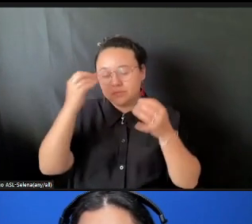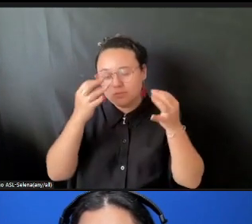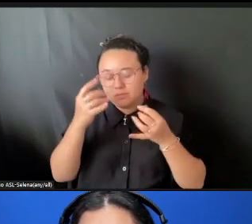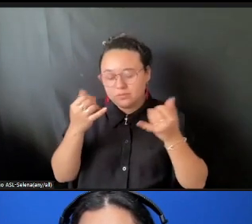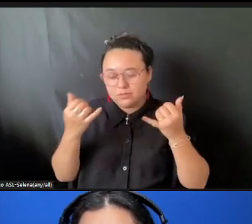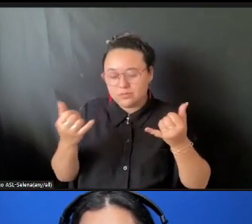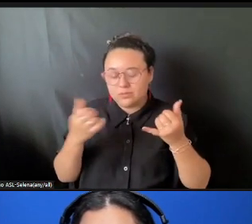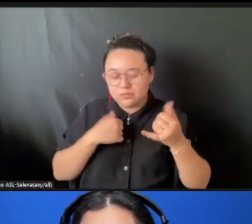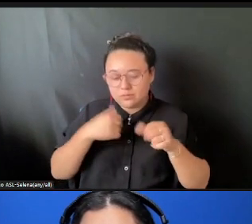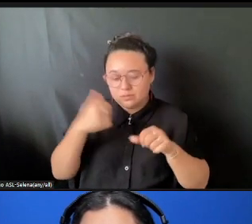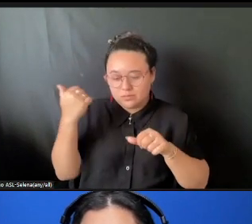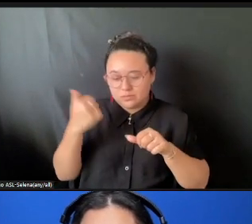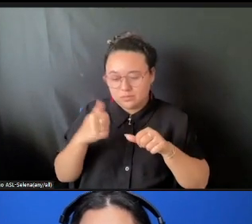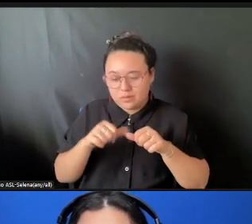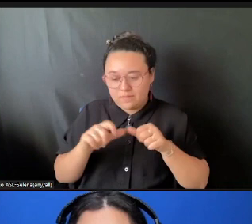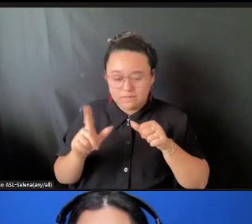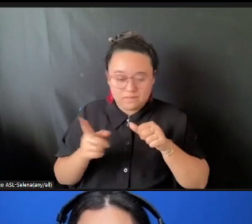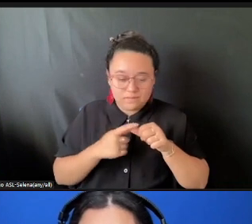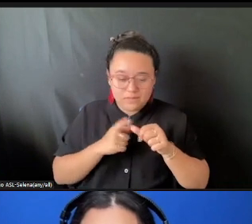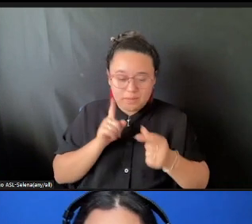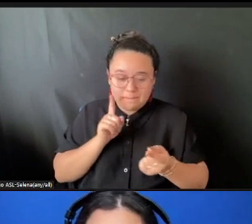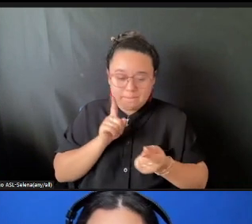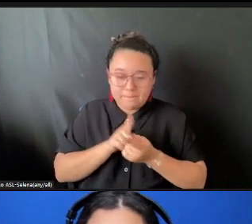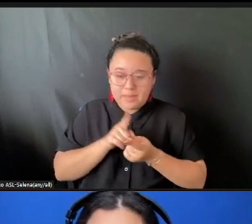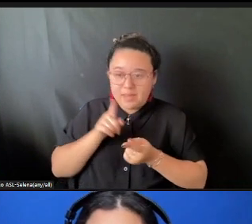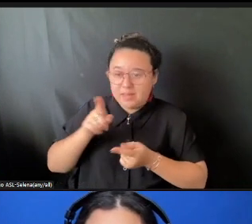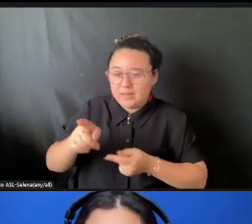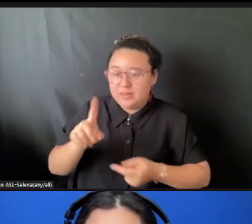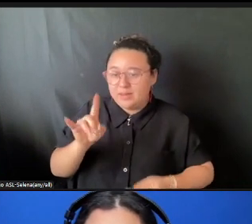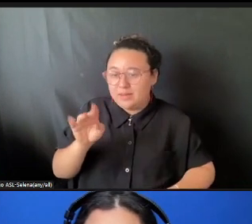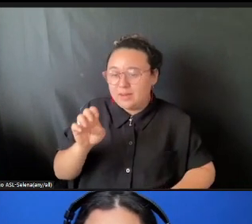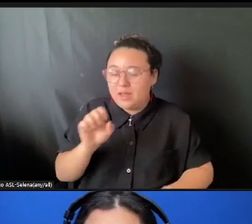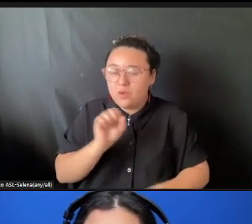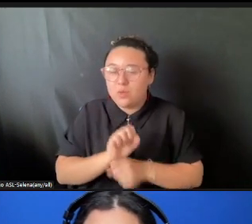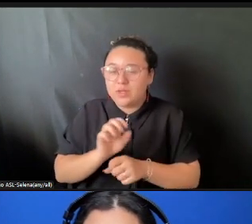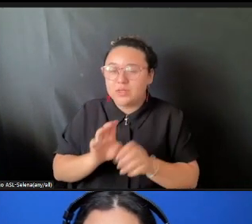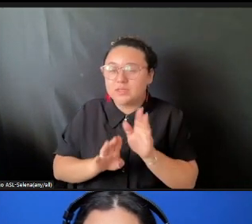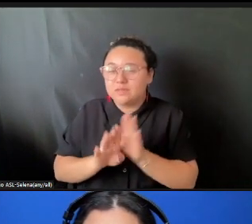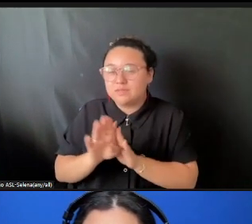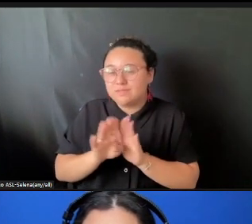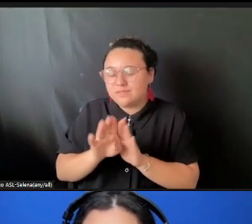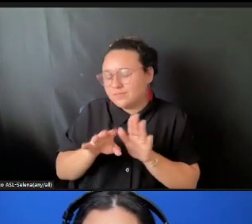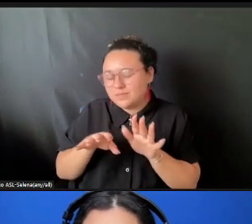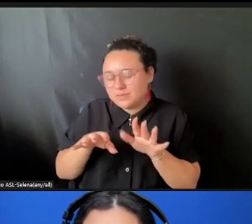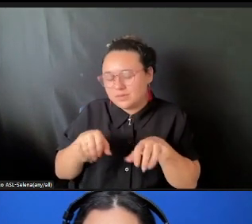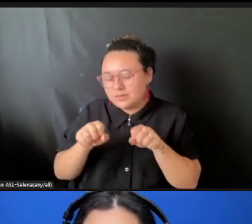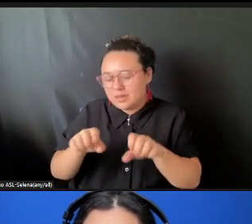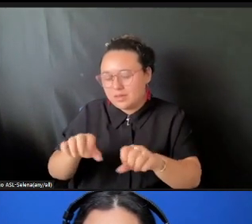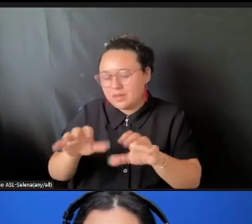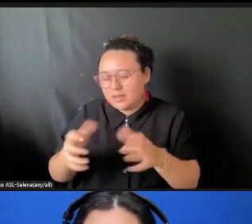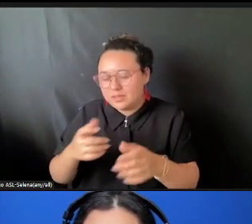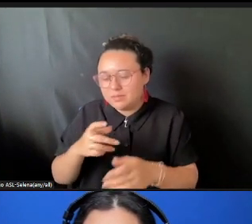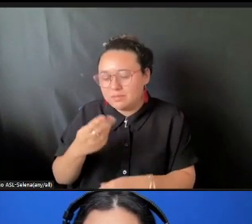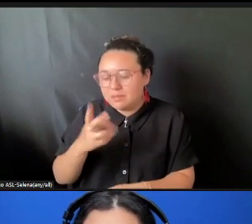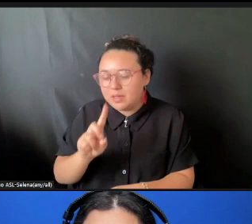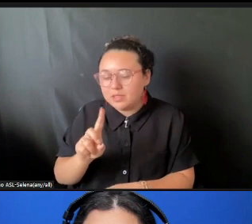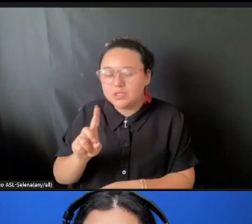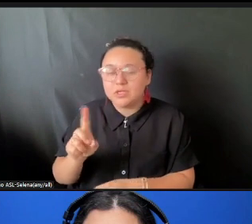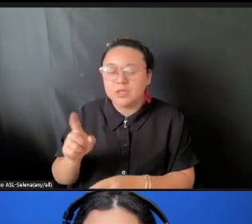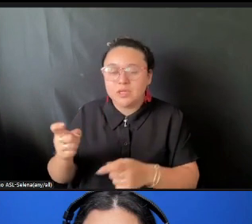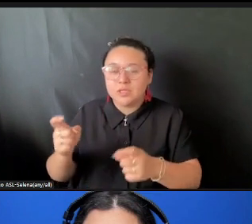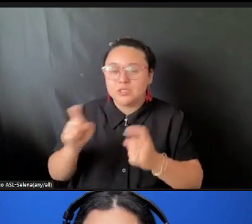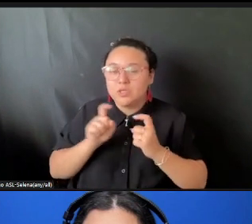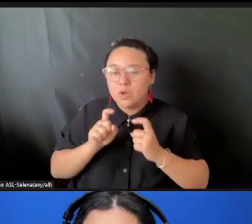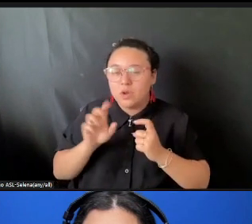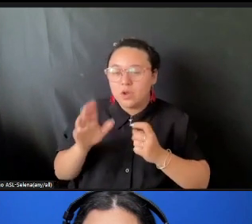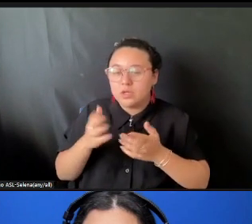remember when I first met Diane, I was working on my PhD, and she had donated her material to an archive in the